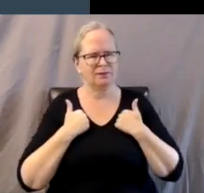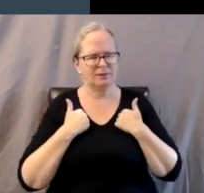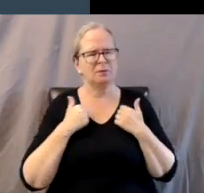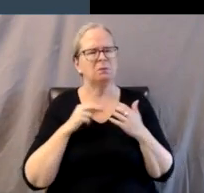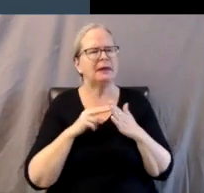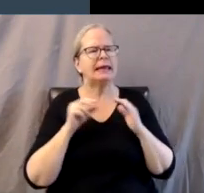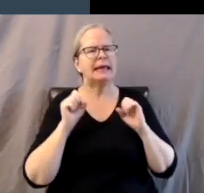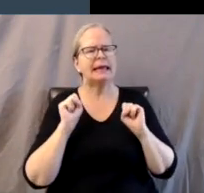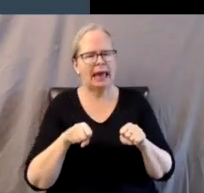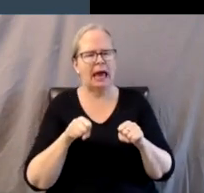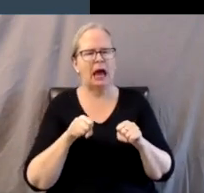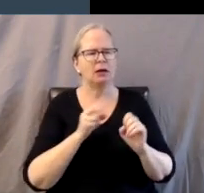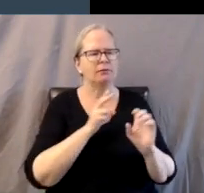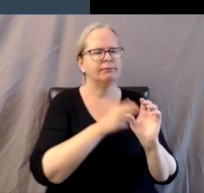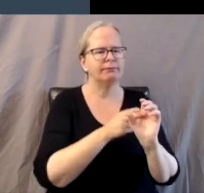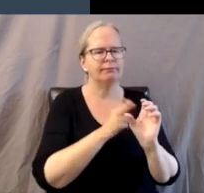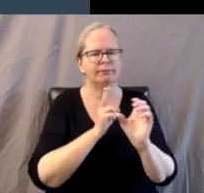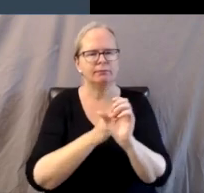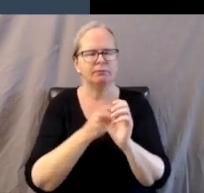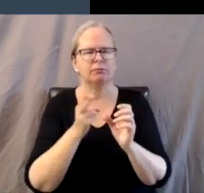society.